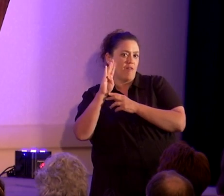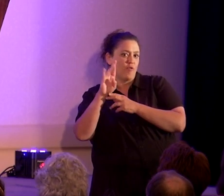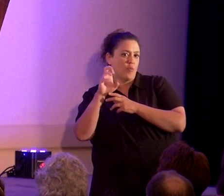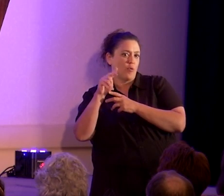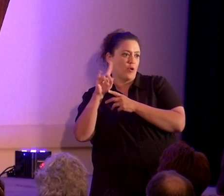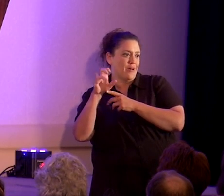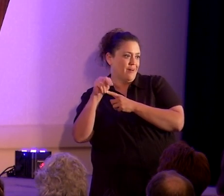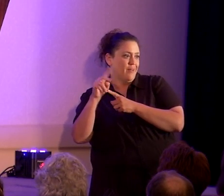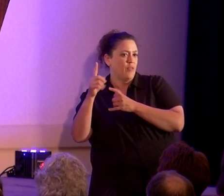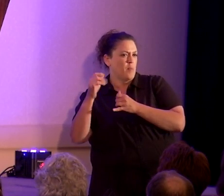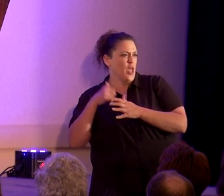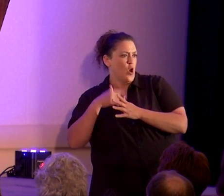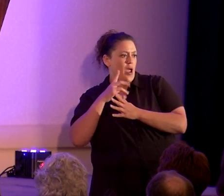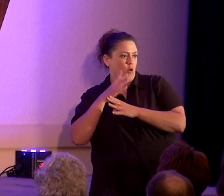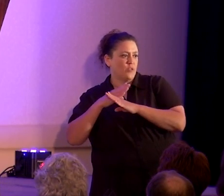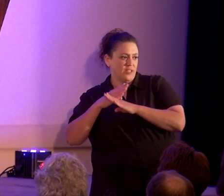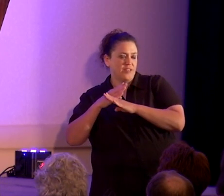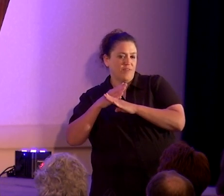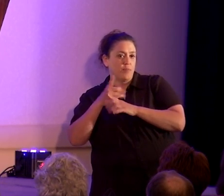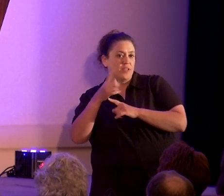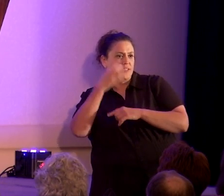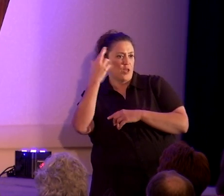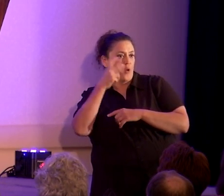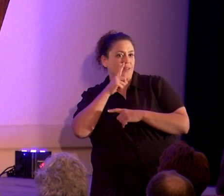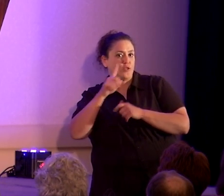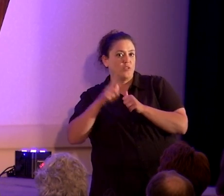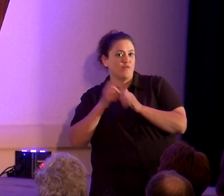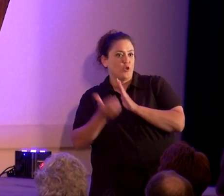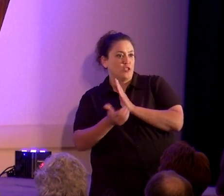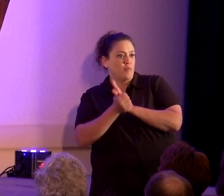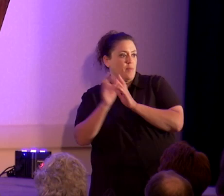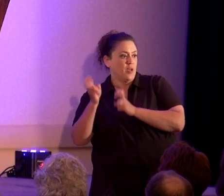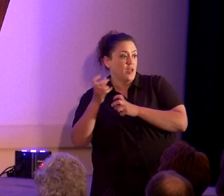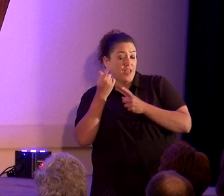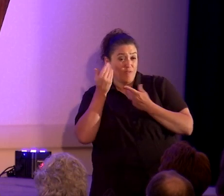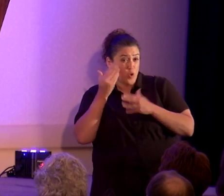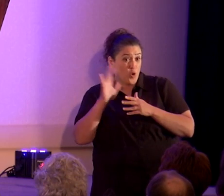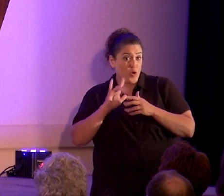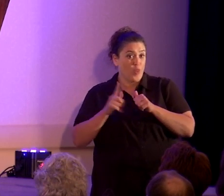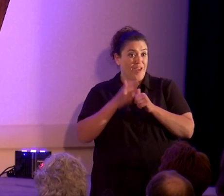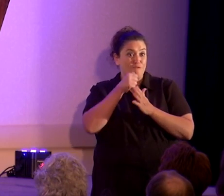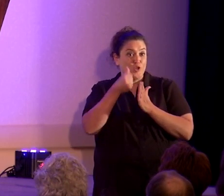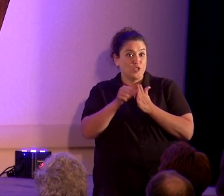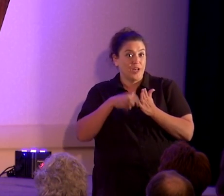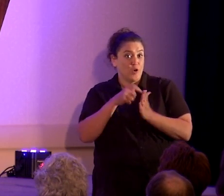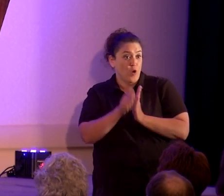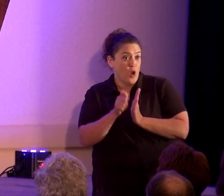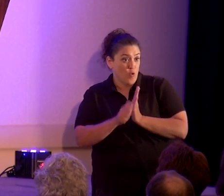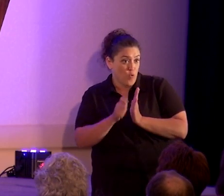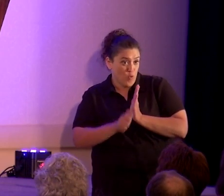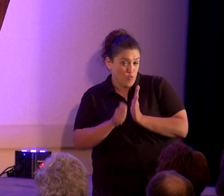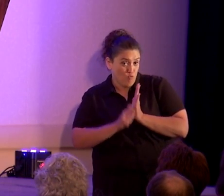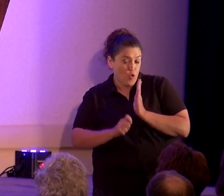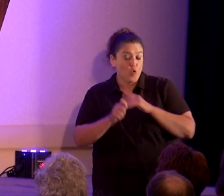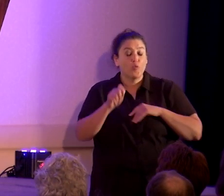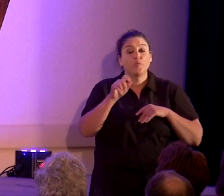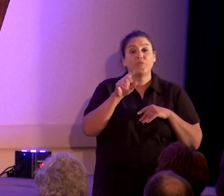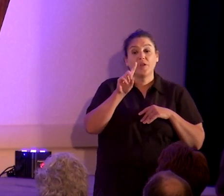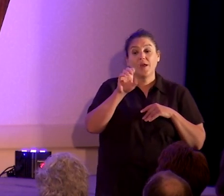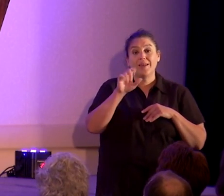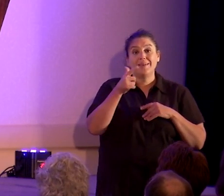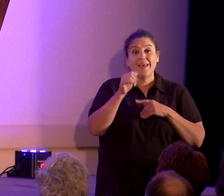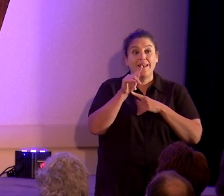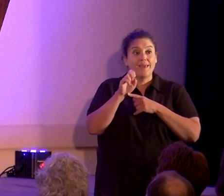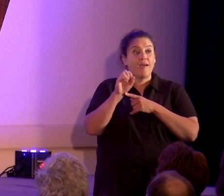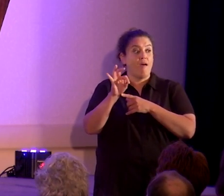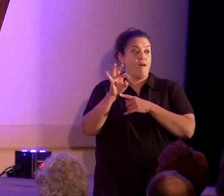kind of defending, because they recognized it was a First Amendment issue. For those of you unfamiliar with the first letter I wrote, essentially a delegate of Maryland,